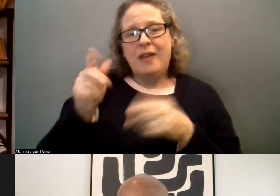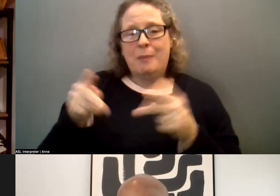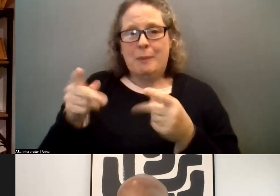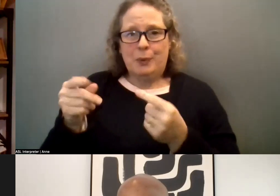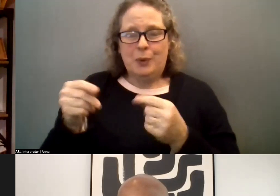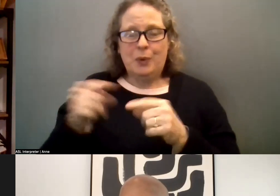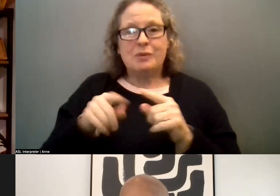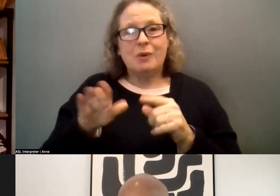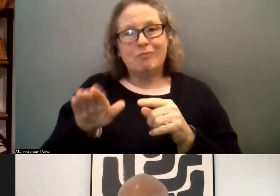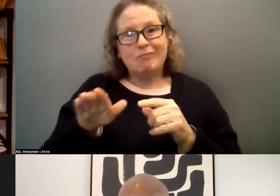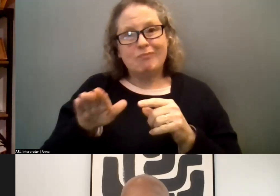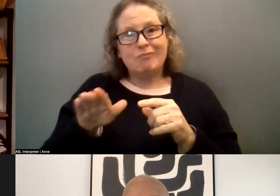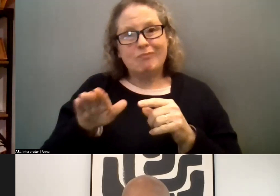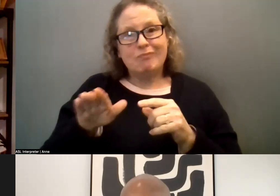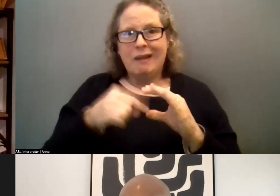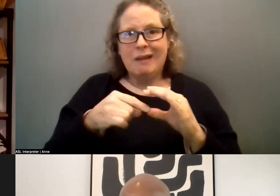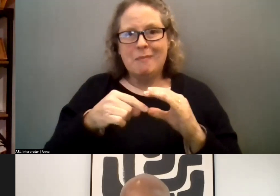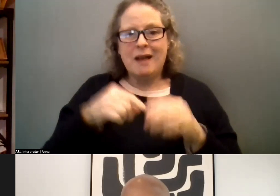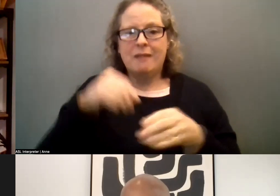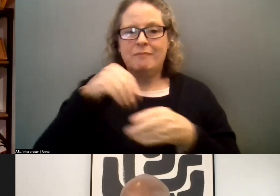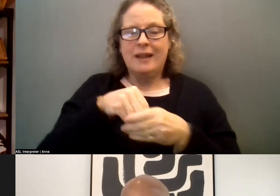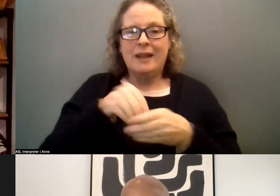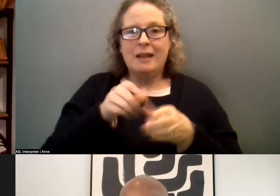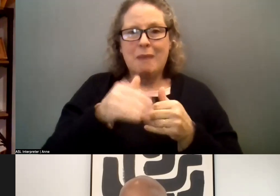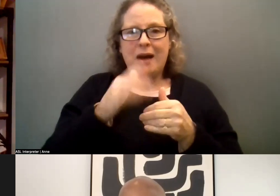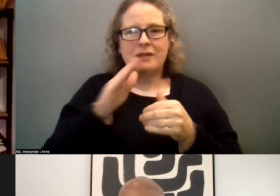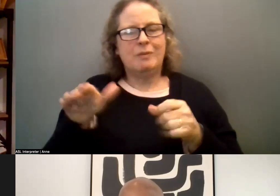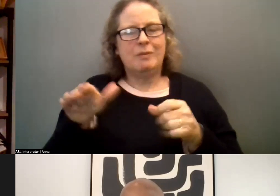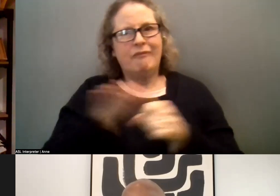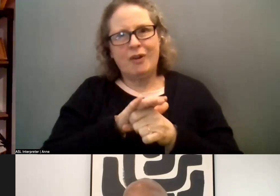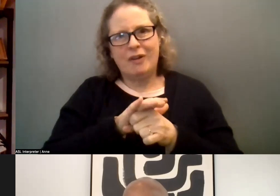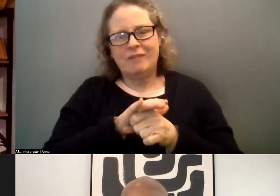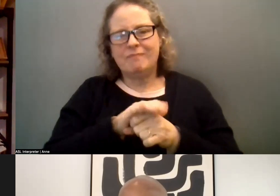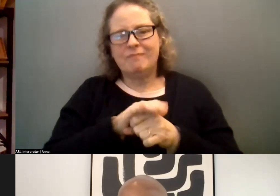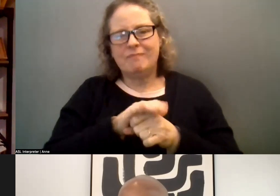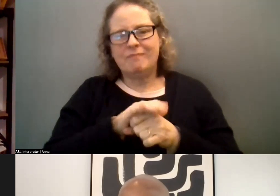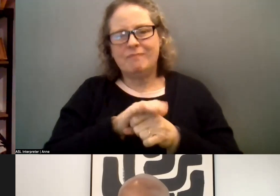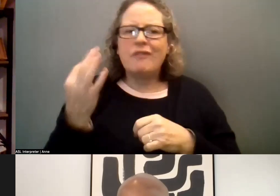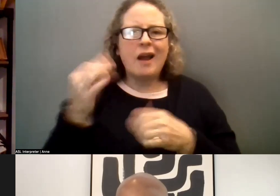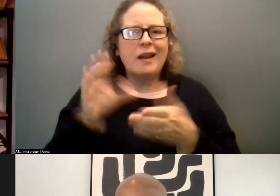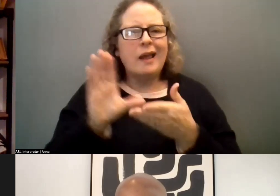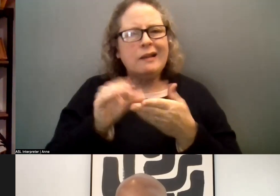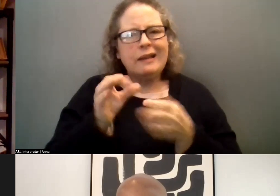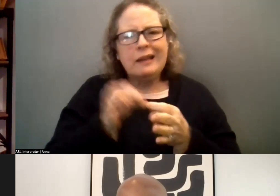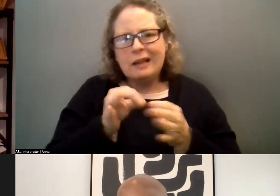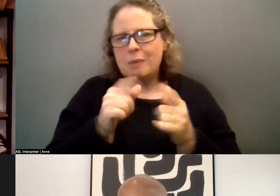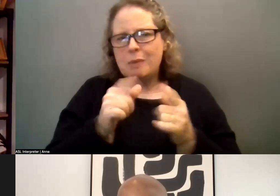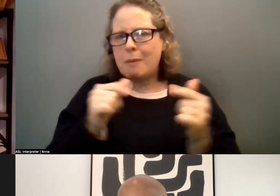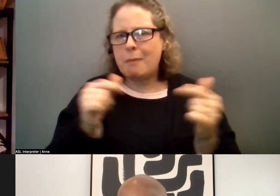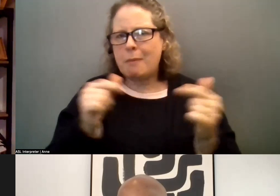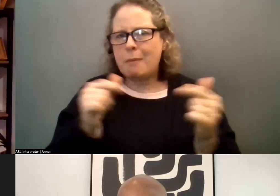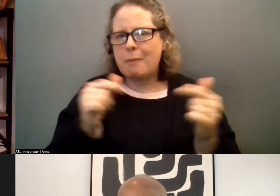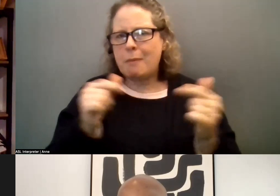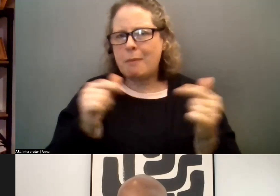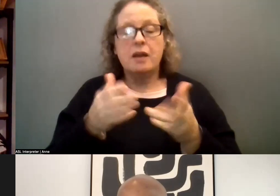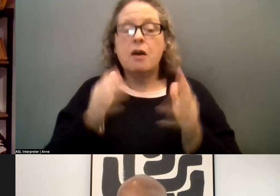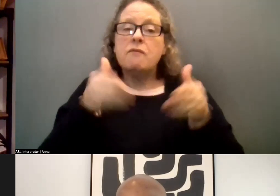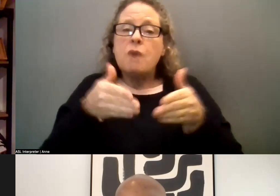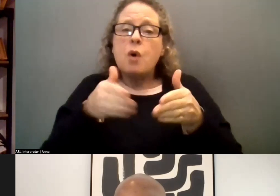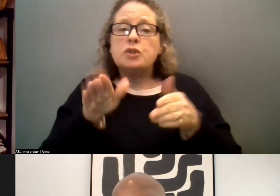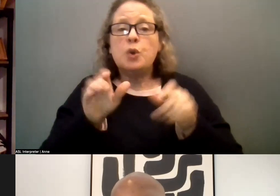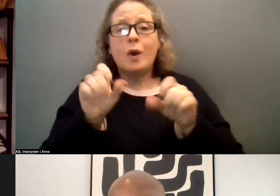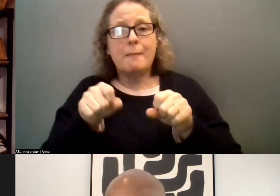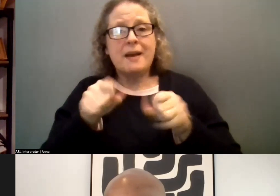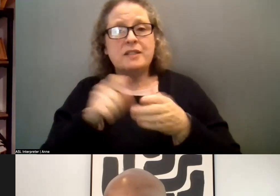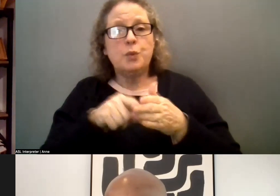Friday sales, Giving Tuesday thing, everything. And so I focus on your capacity you can do.